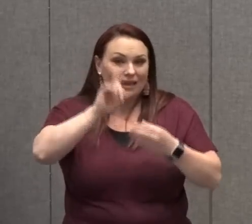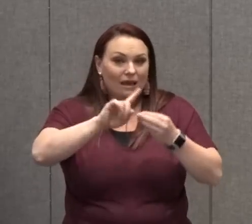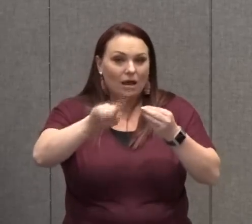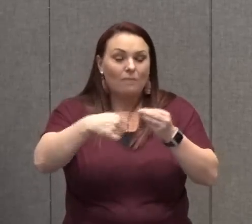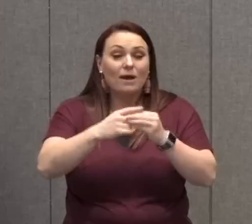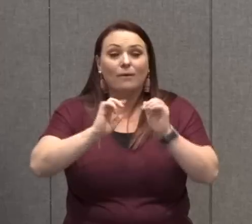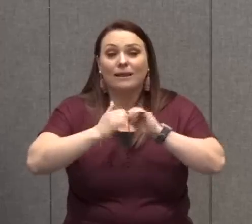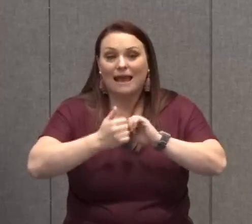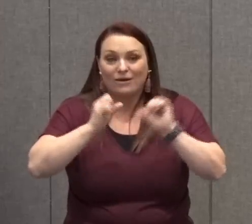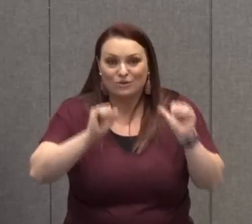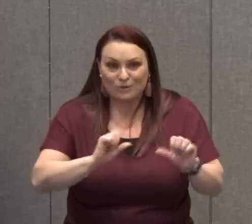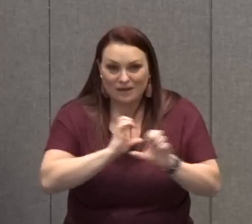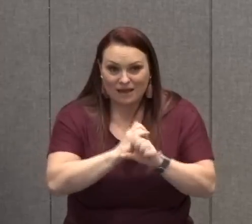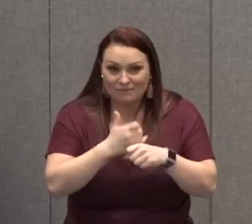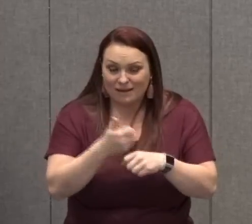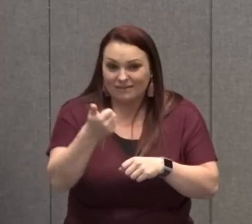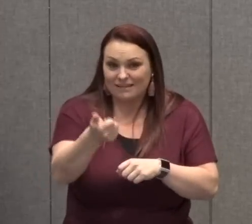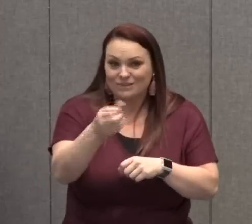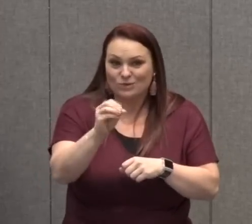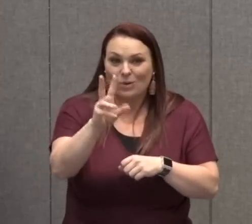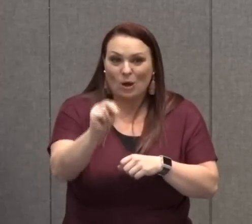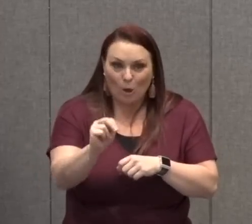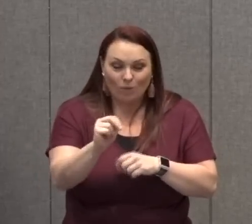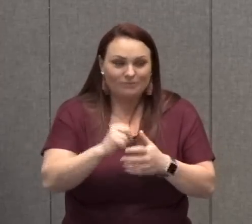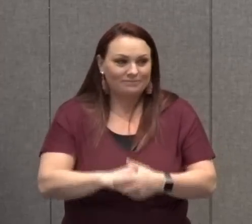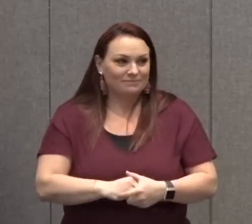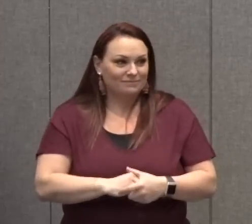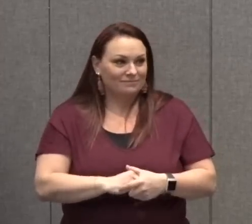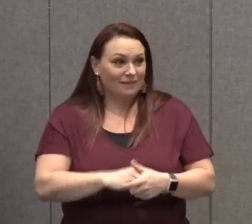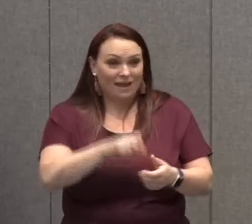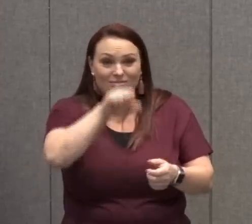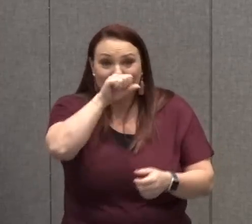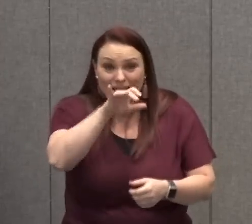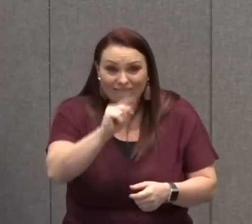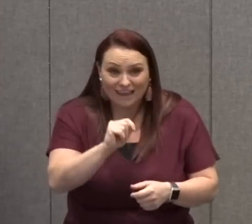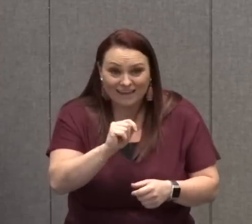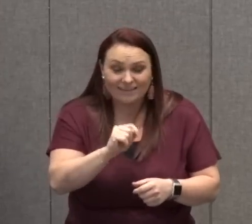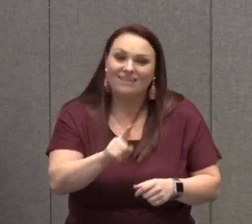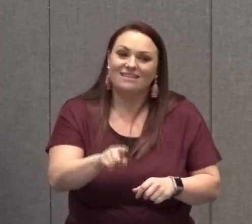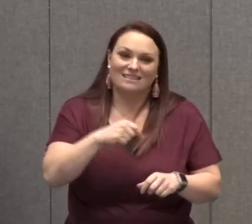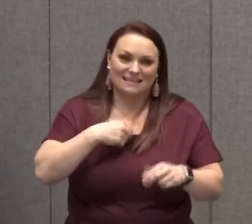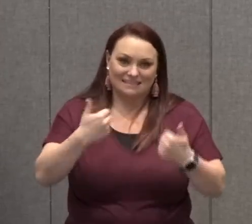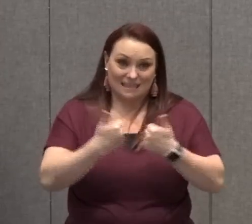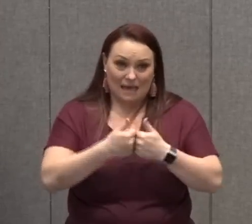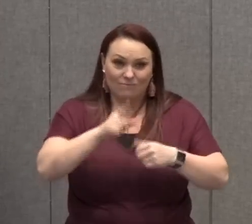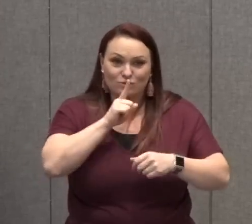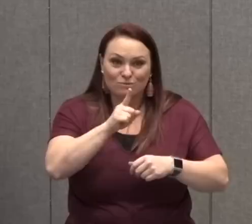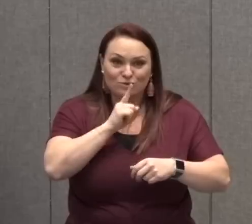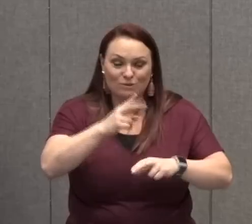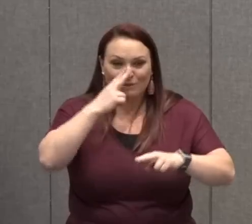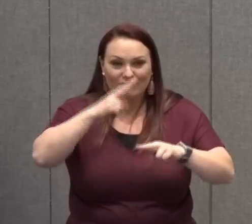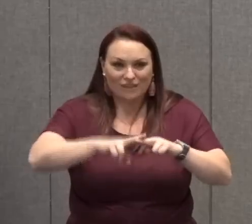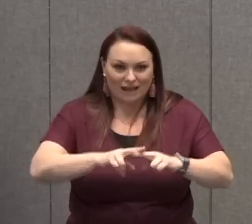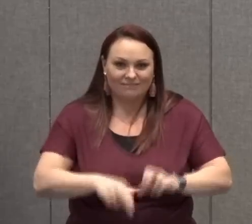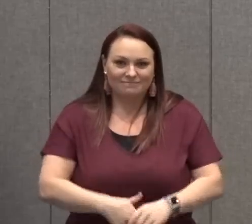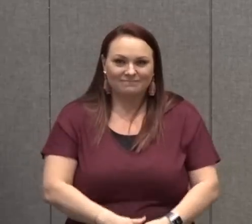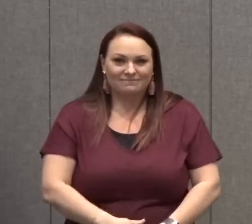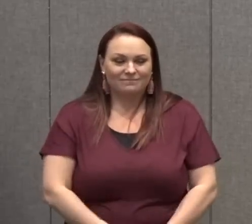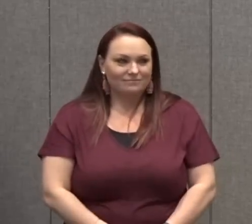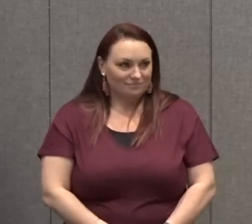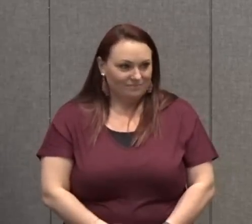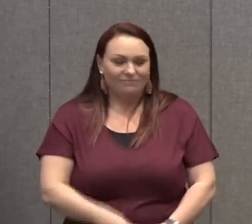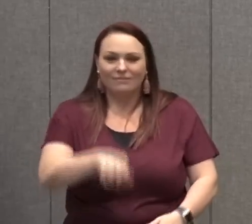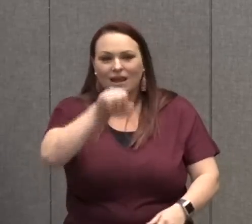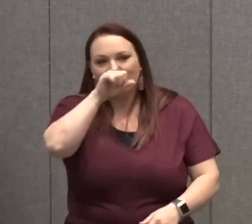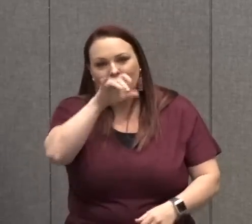you could make this your own ooh I love it isn't it amazing this game was super super fun and you could play it with anybody at home yeah I love it